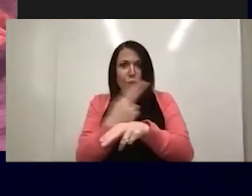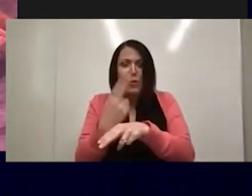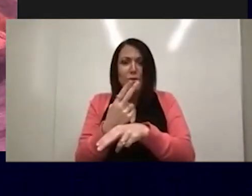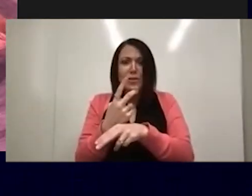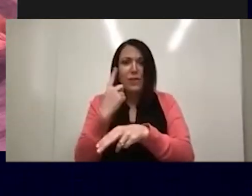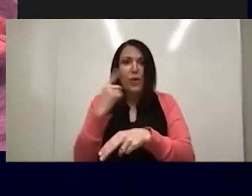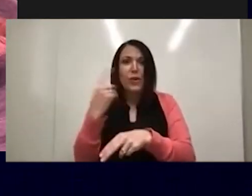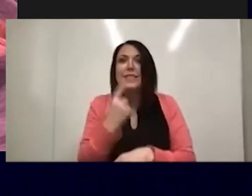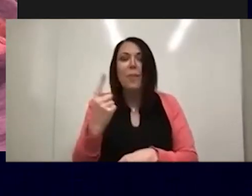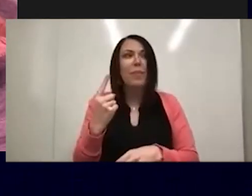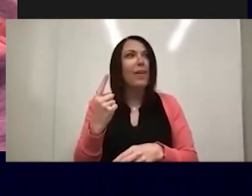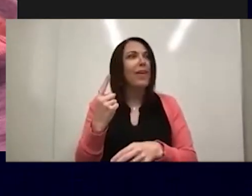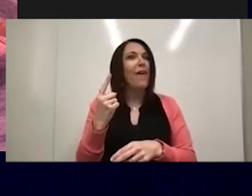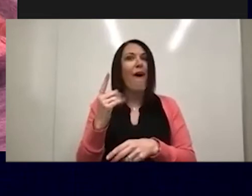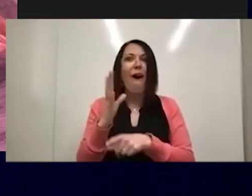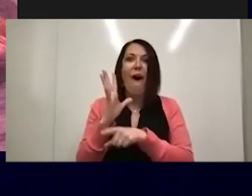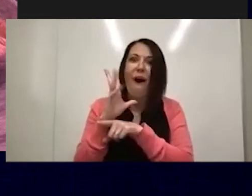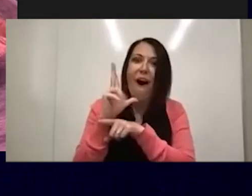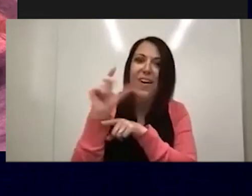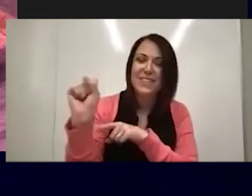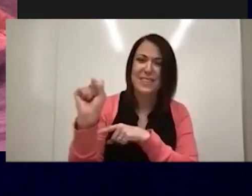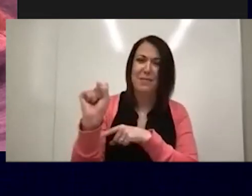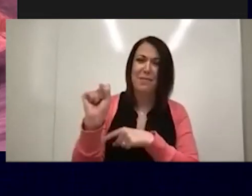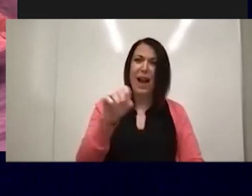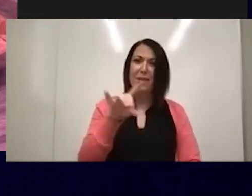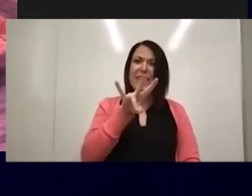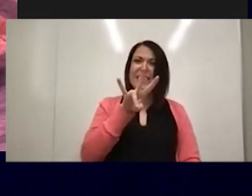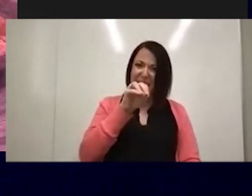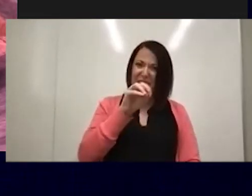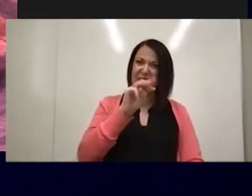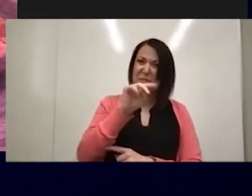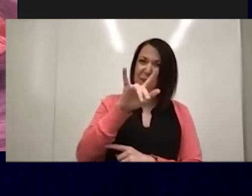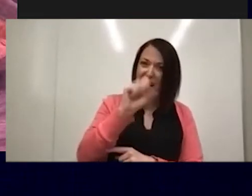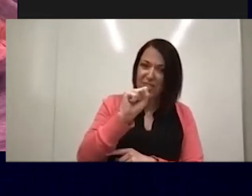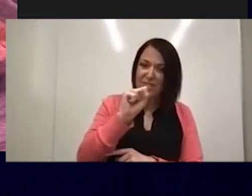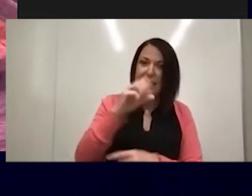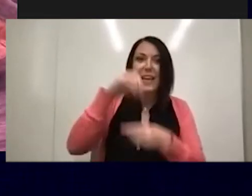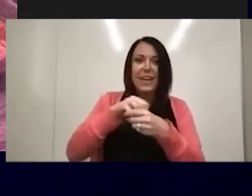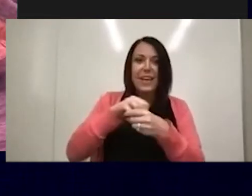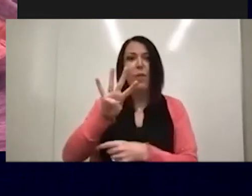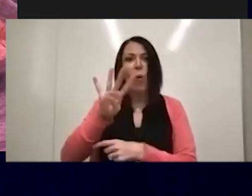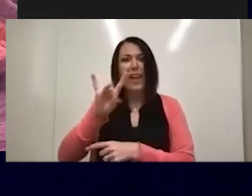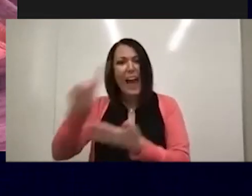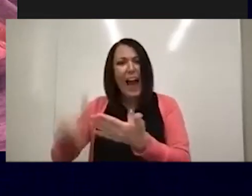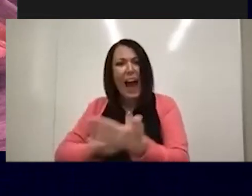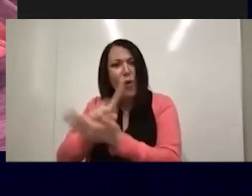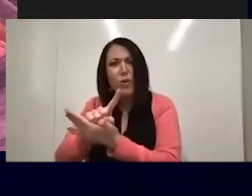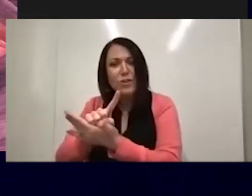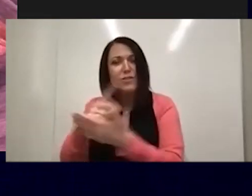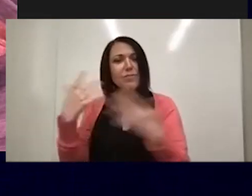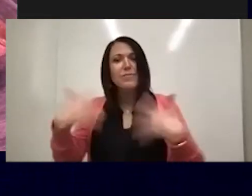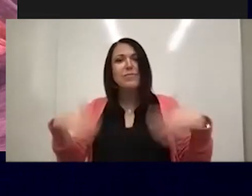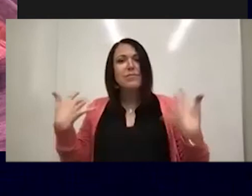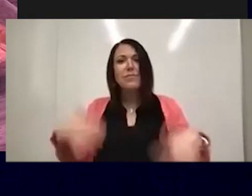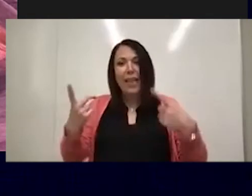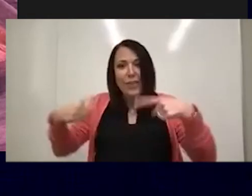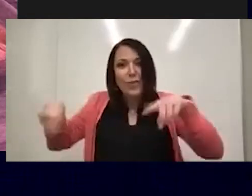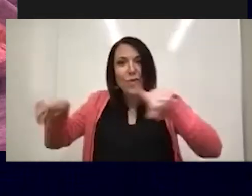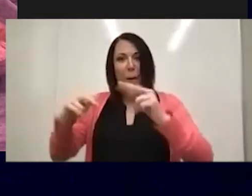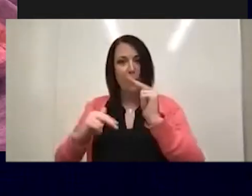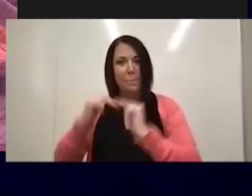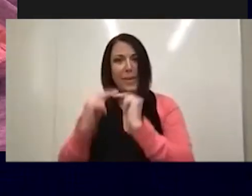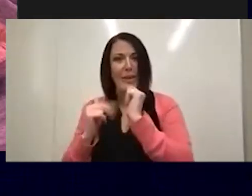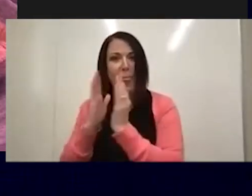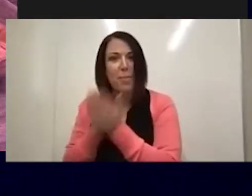that 14 people are going to go paddle on in the ocean. That's just again, it's one of those, you can do